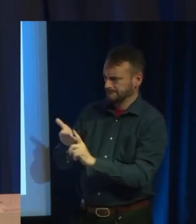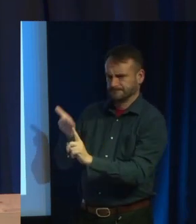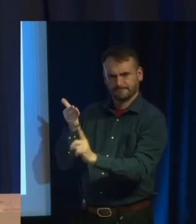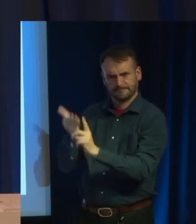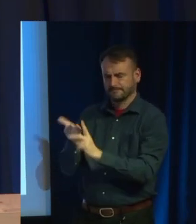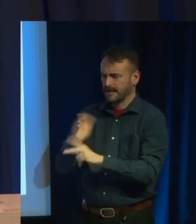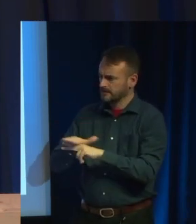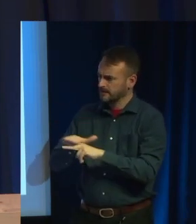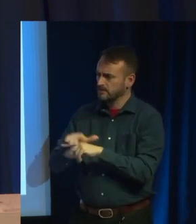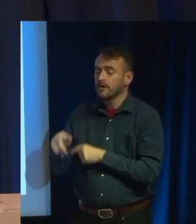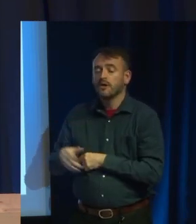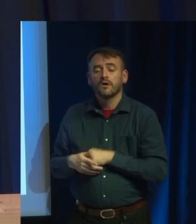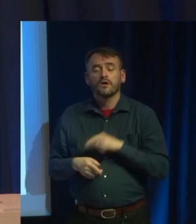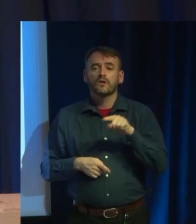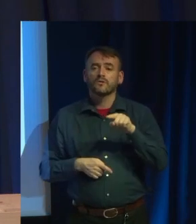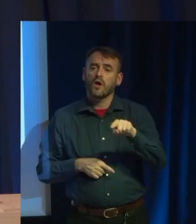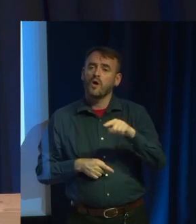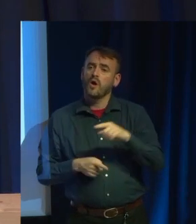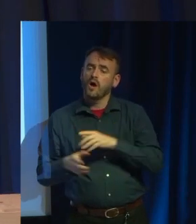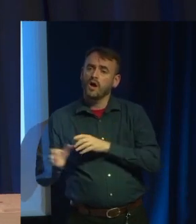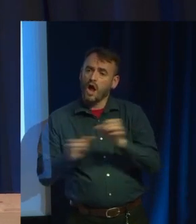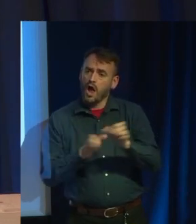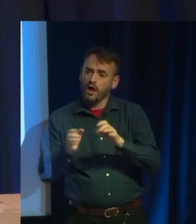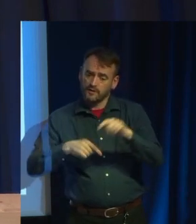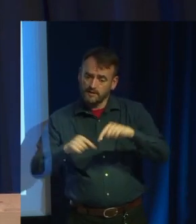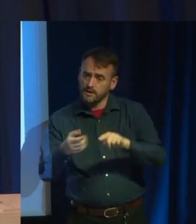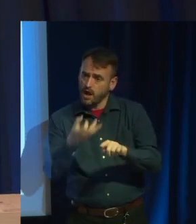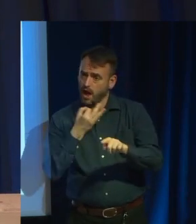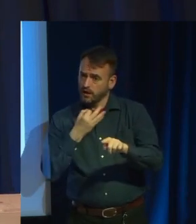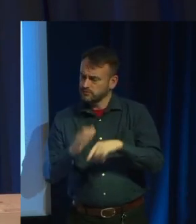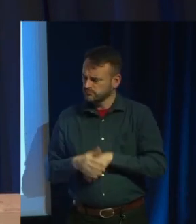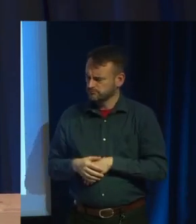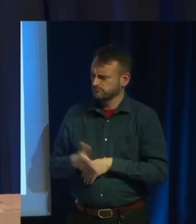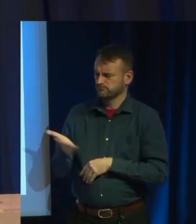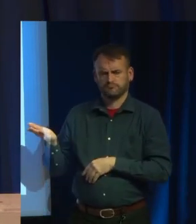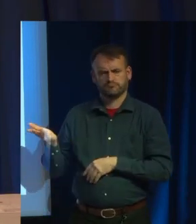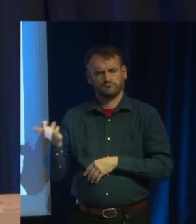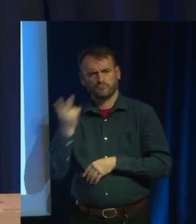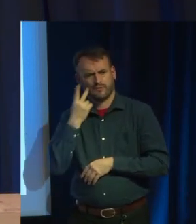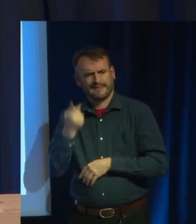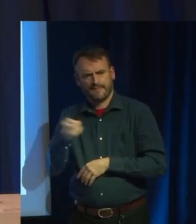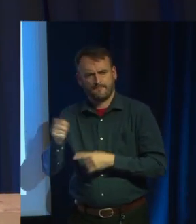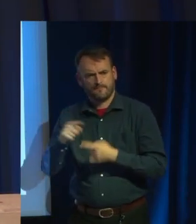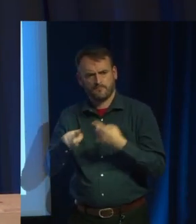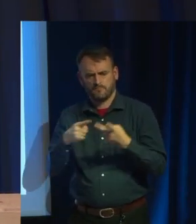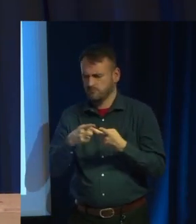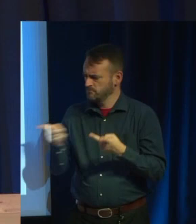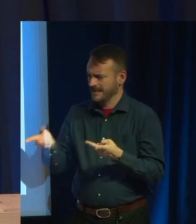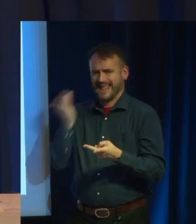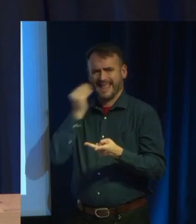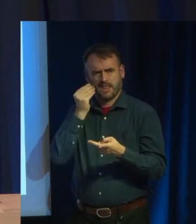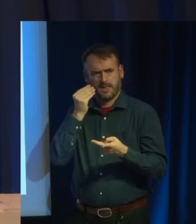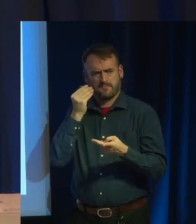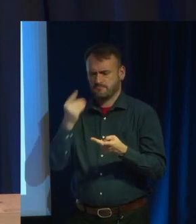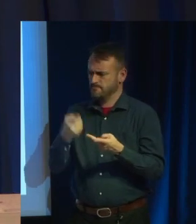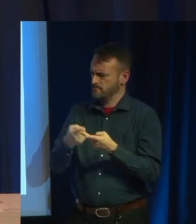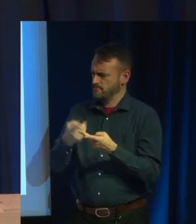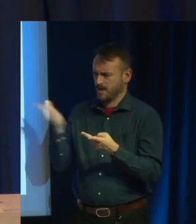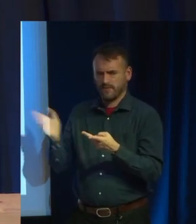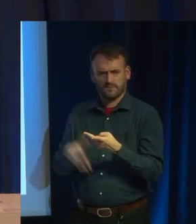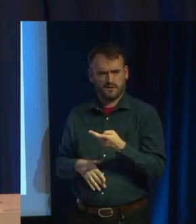casting directors actually asked, okay, so if you don't see them, and if you can't hear on their voices what they look